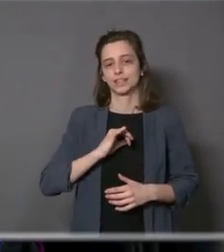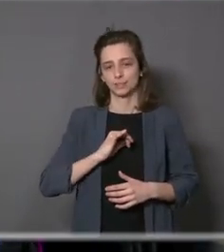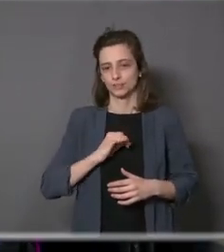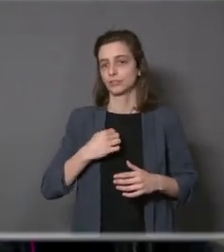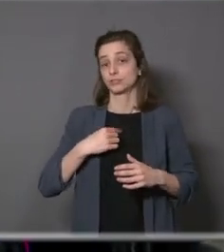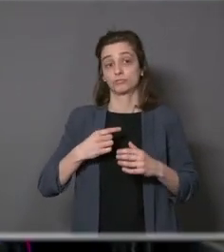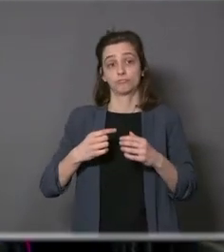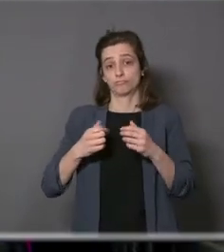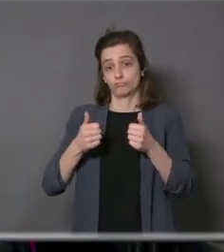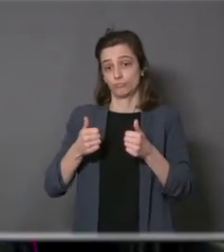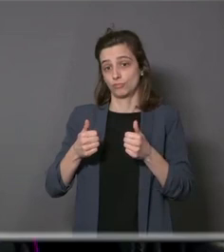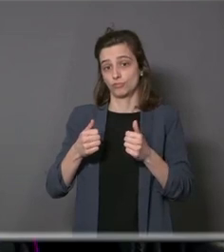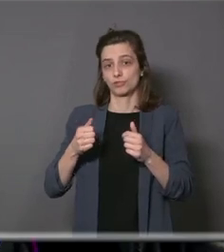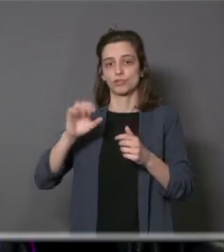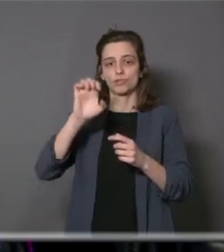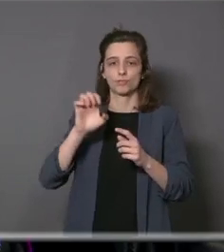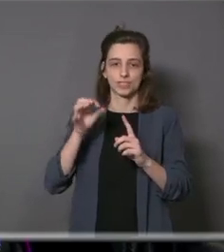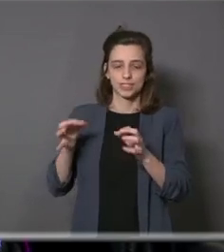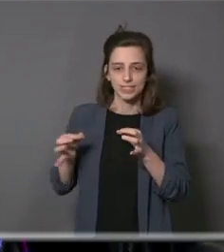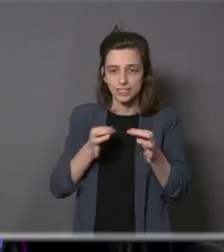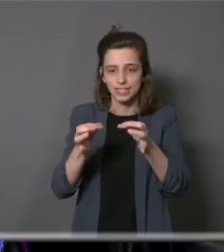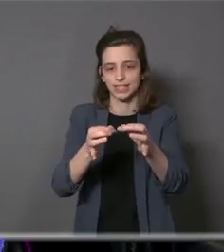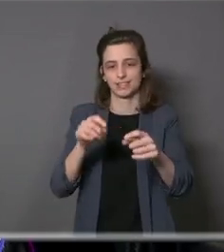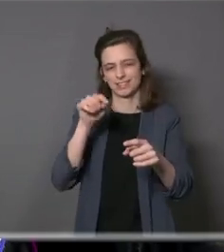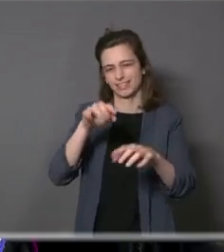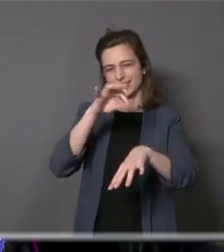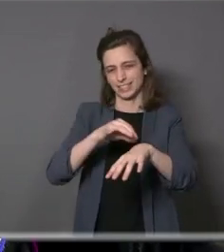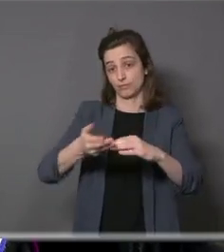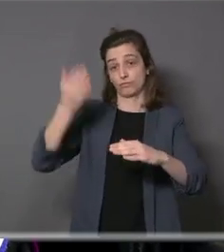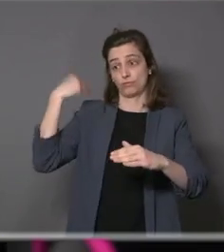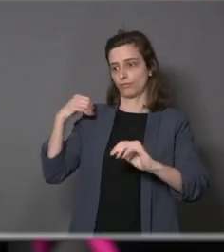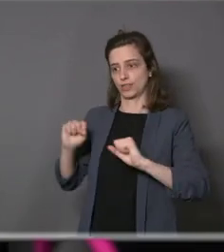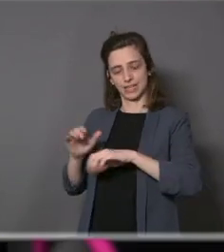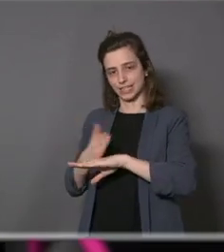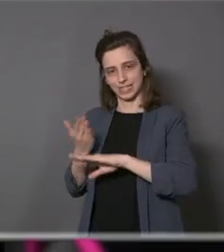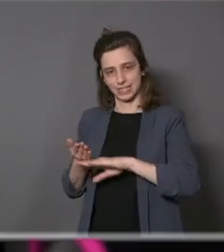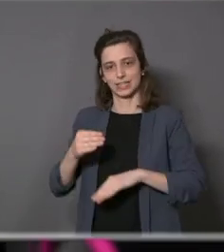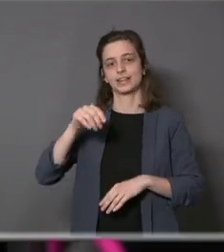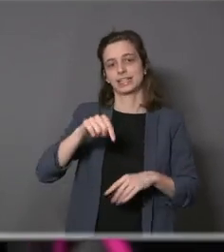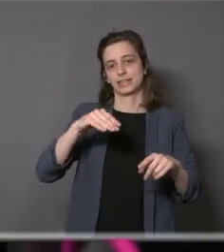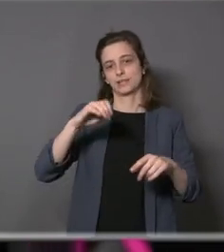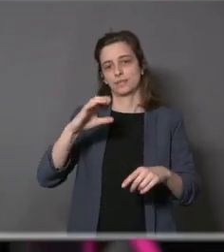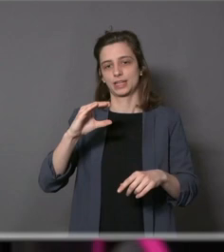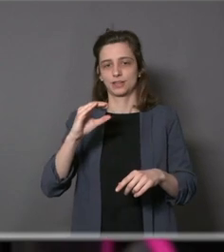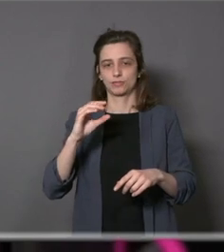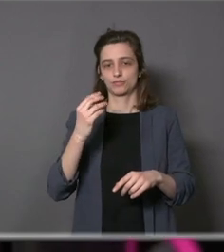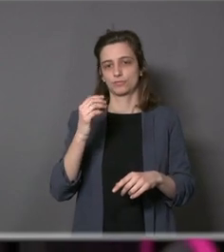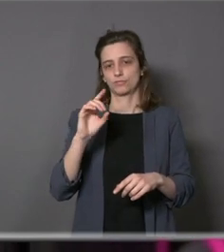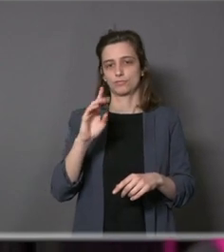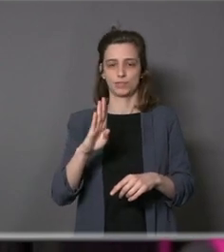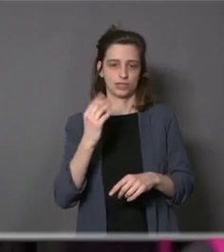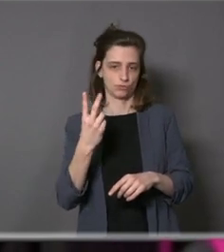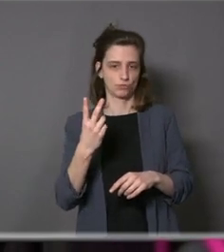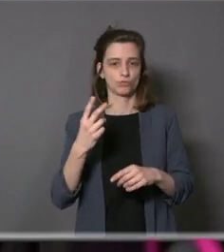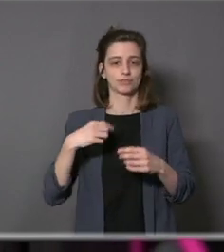a thus far incurable neurological disease, MECP2 duplication syndrome,